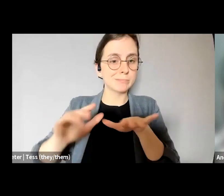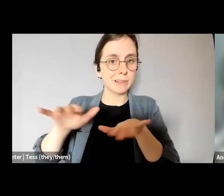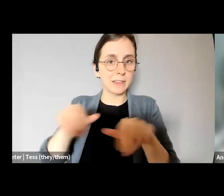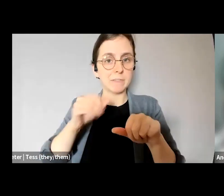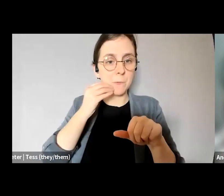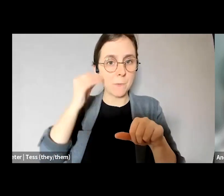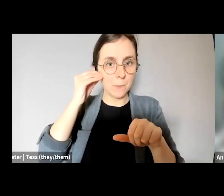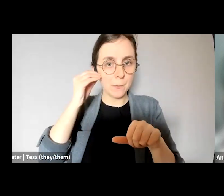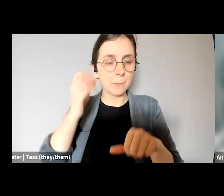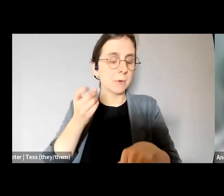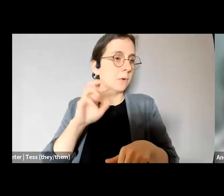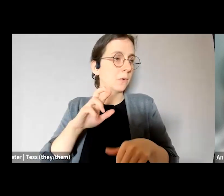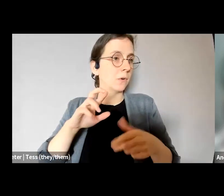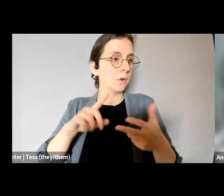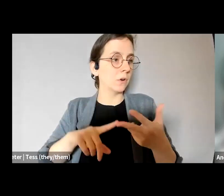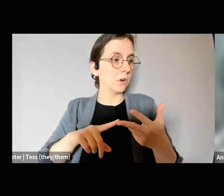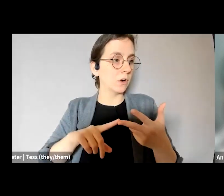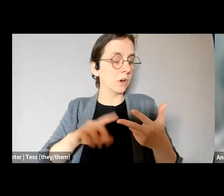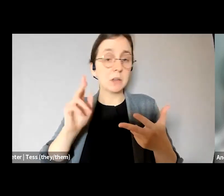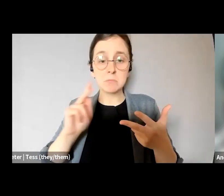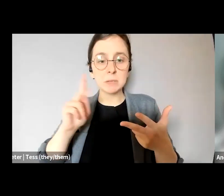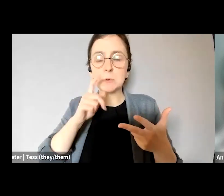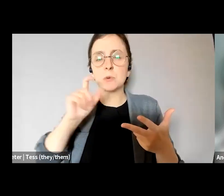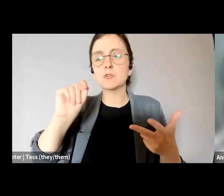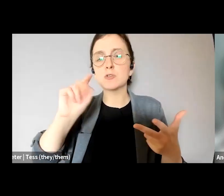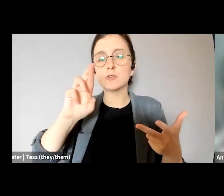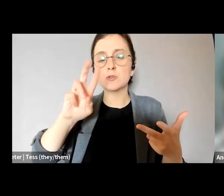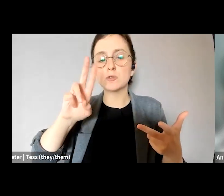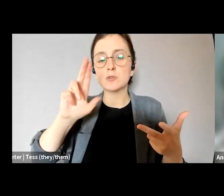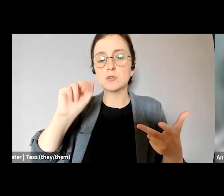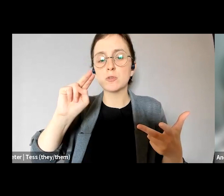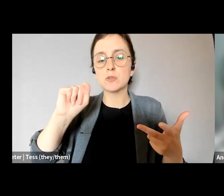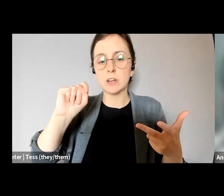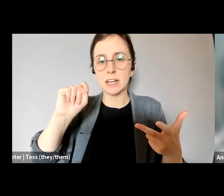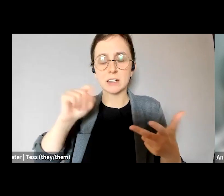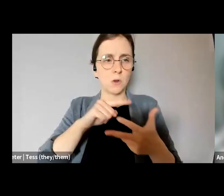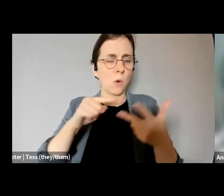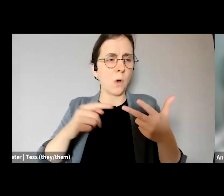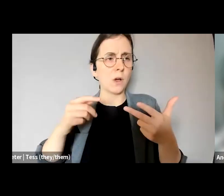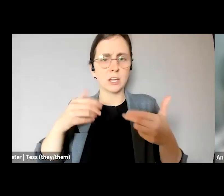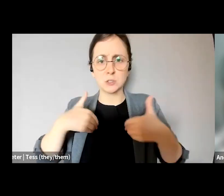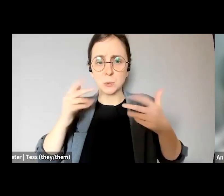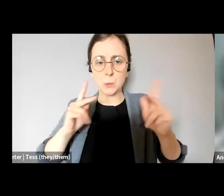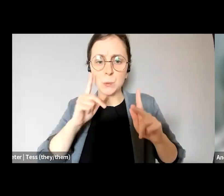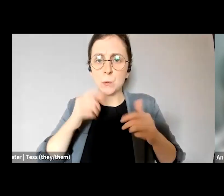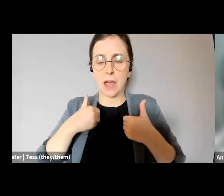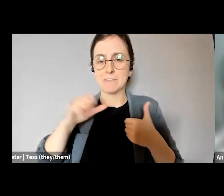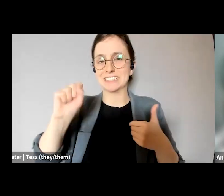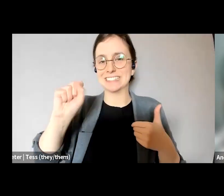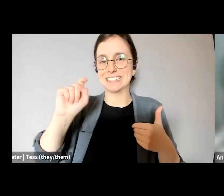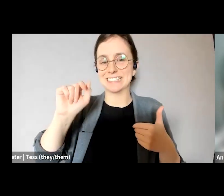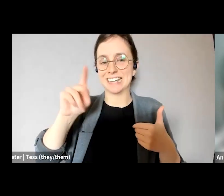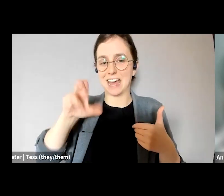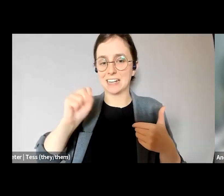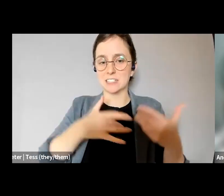been deemed truants, right? So those youth who are have status concerns might be concerned that they will be